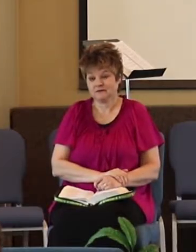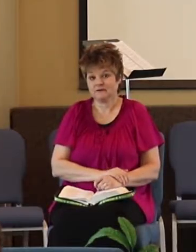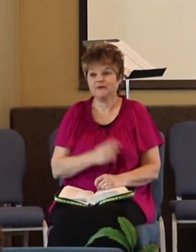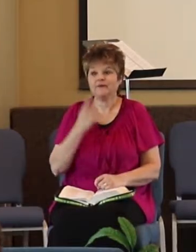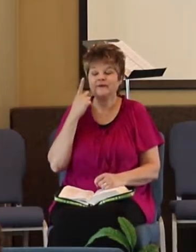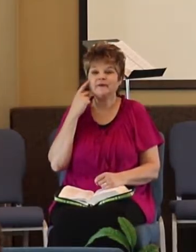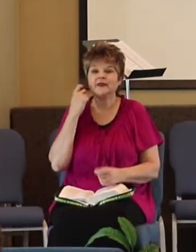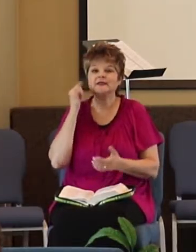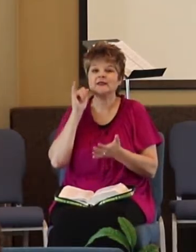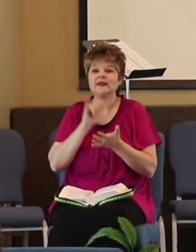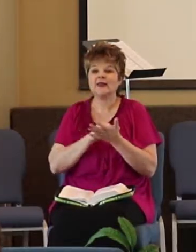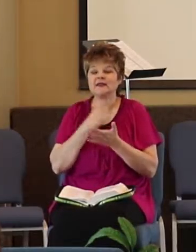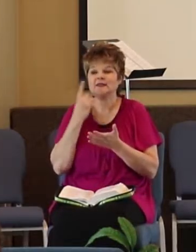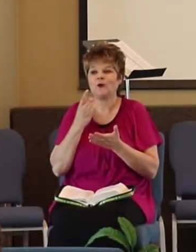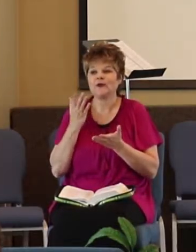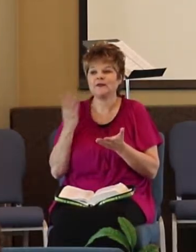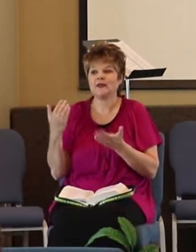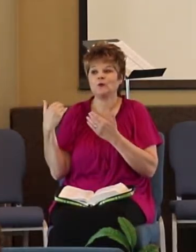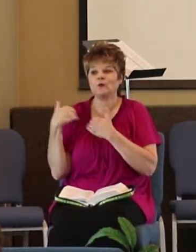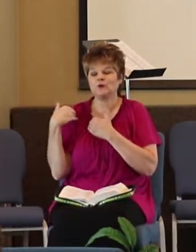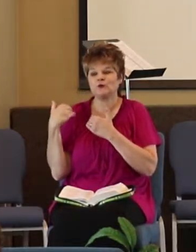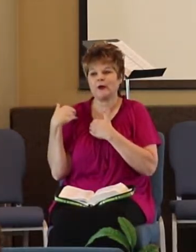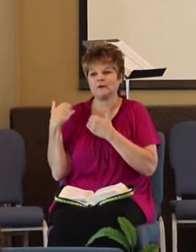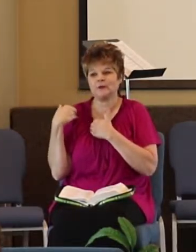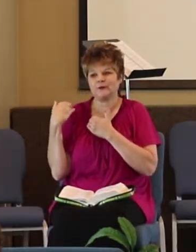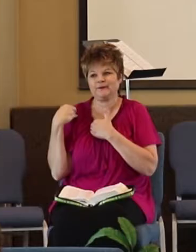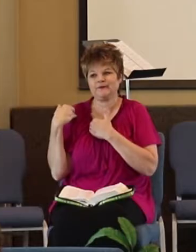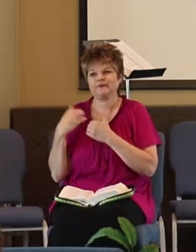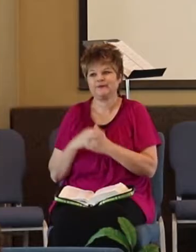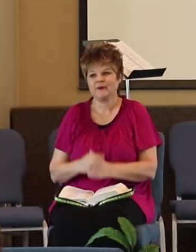Because that's the only thing we're responsible for.